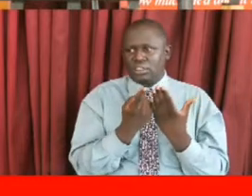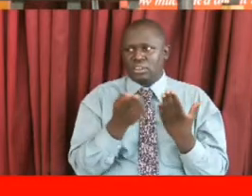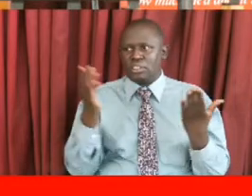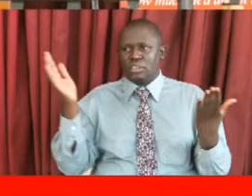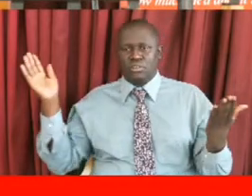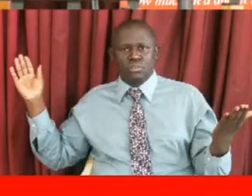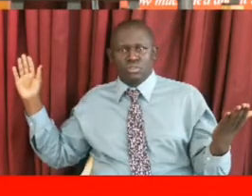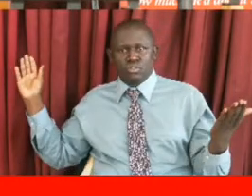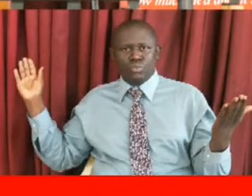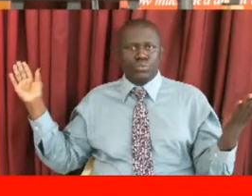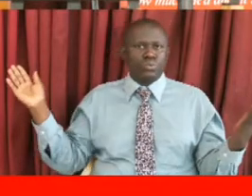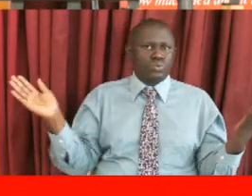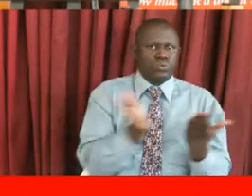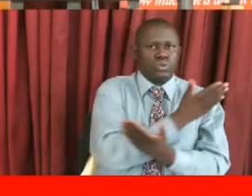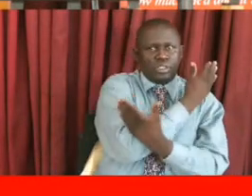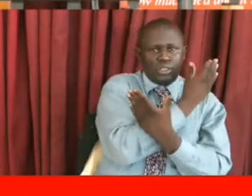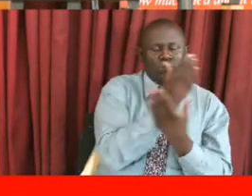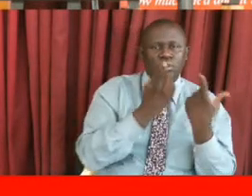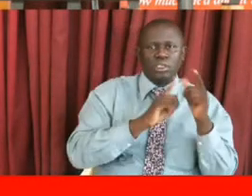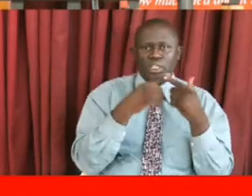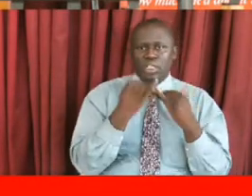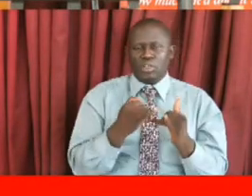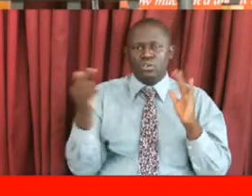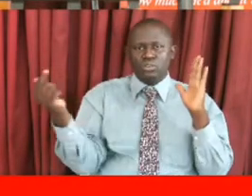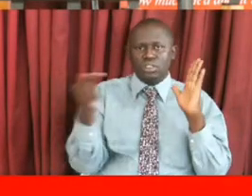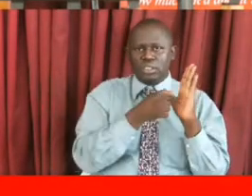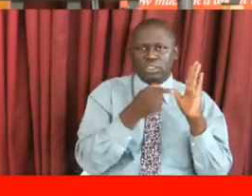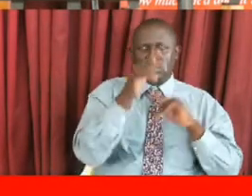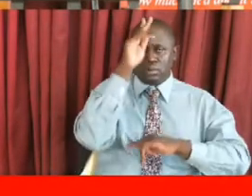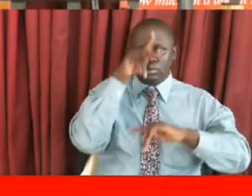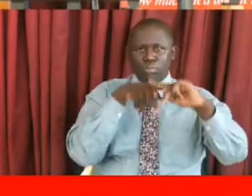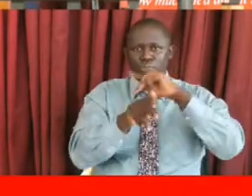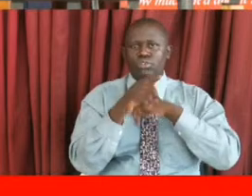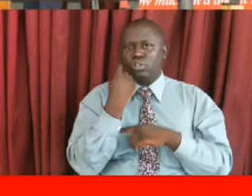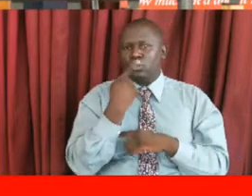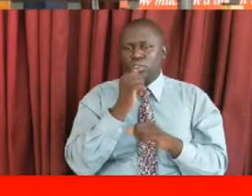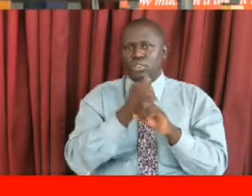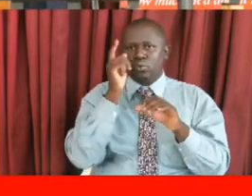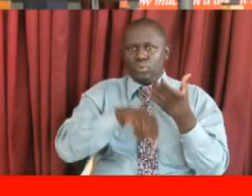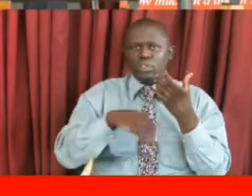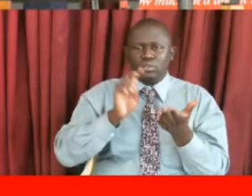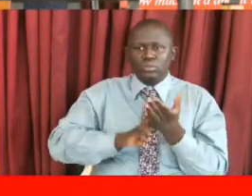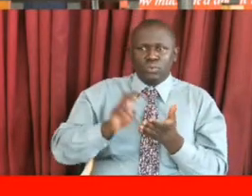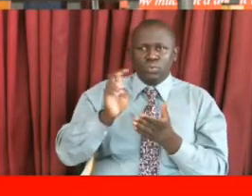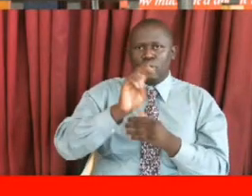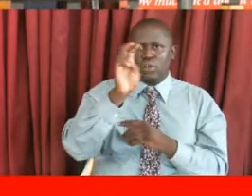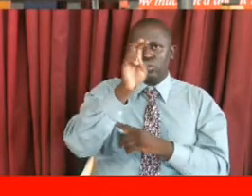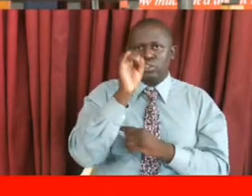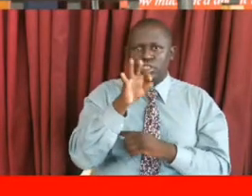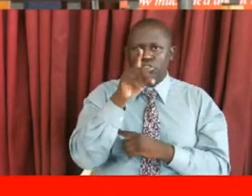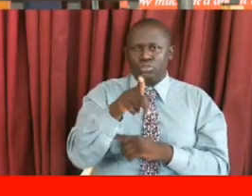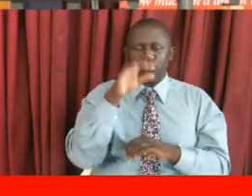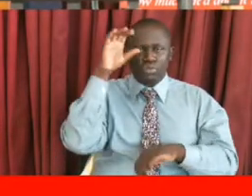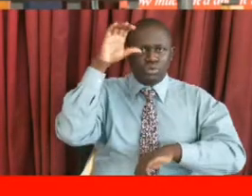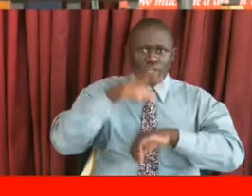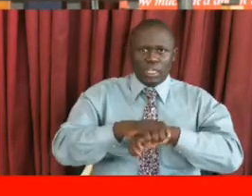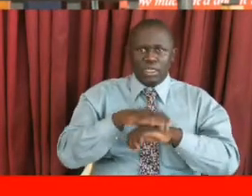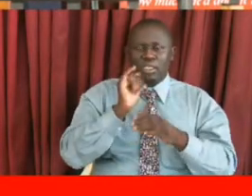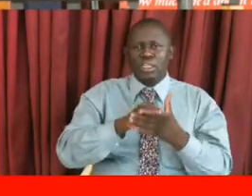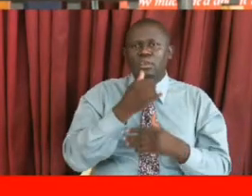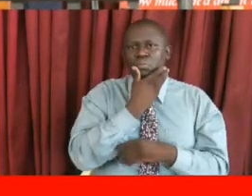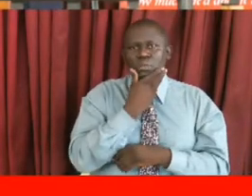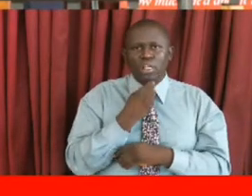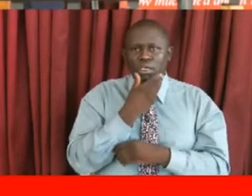out so this Prophet who arose if you find that